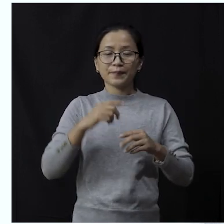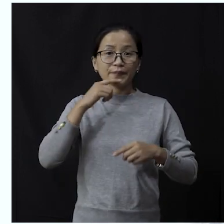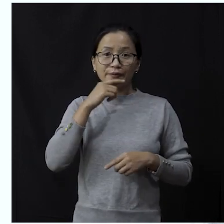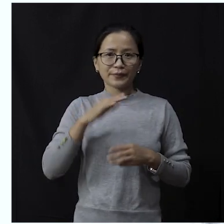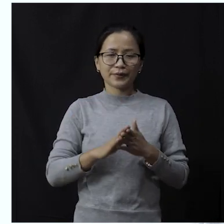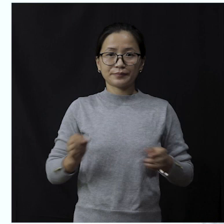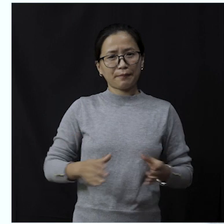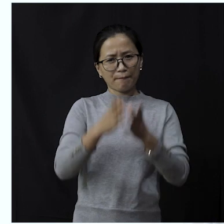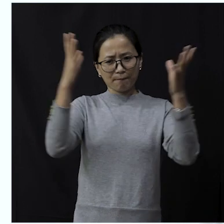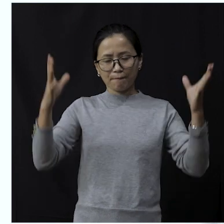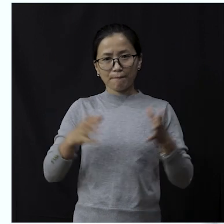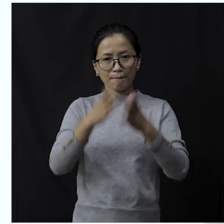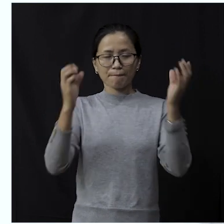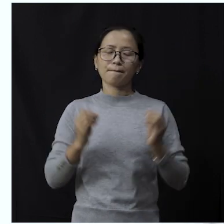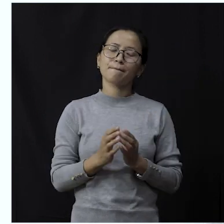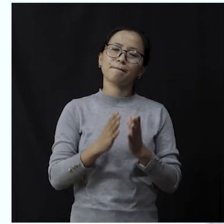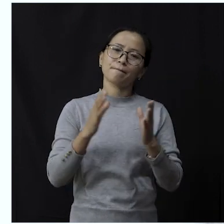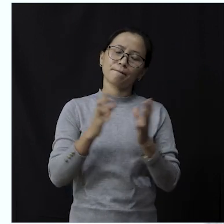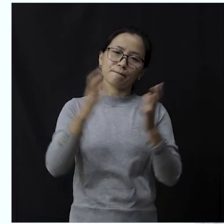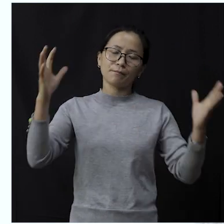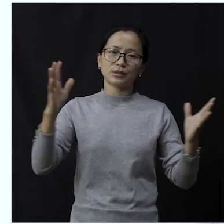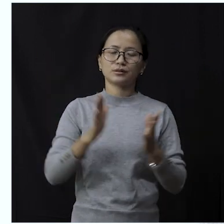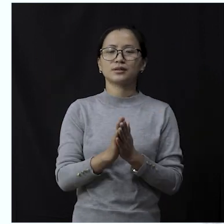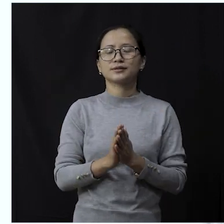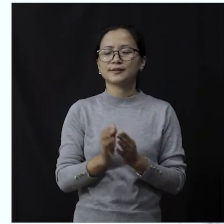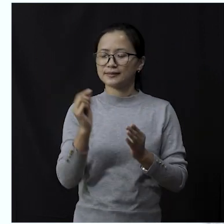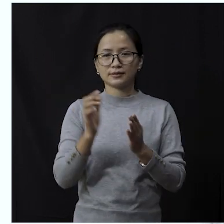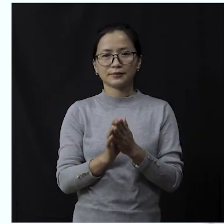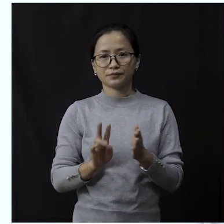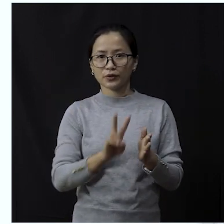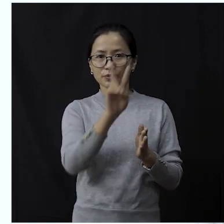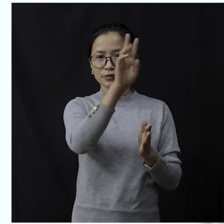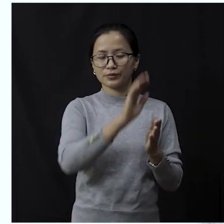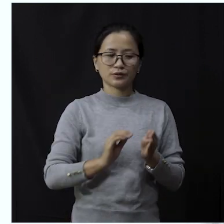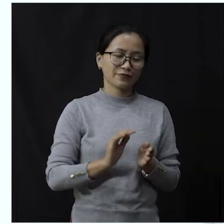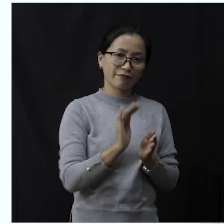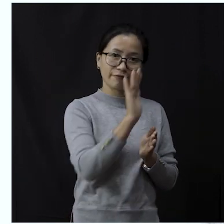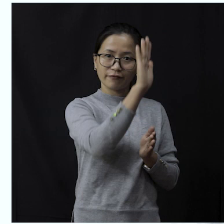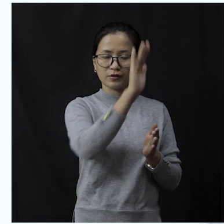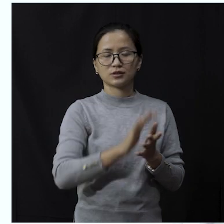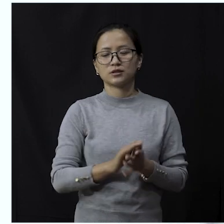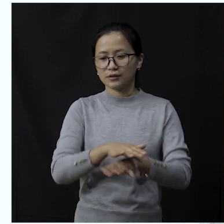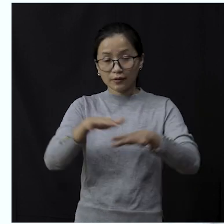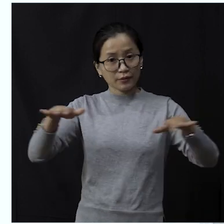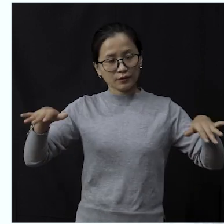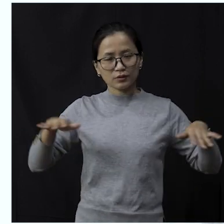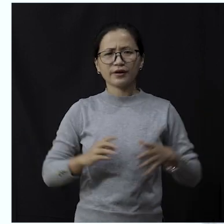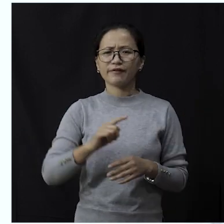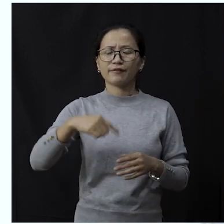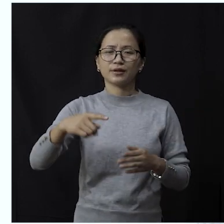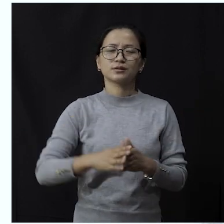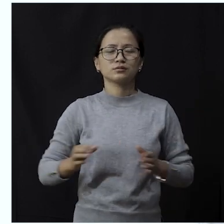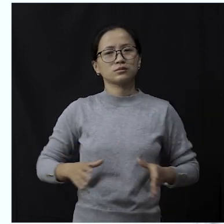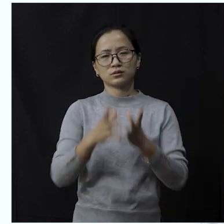big, big trees. Berries can grow in creepers, vines, and also trees, okay? It's not that every berry should grow